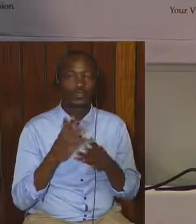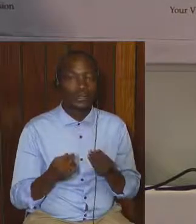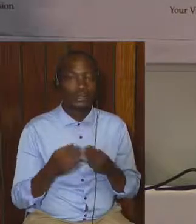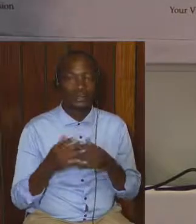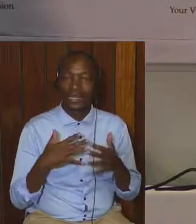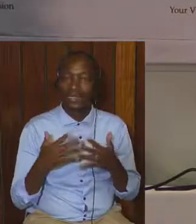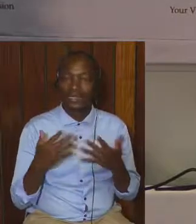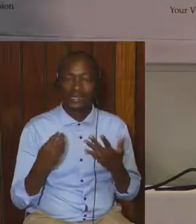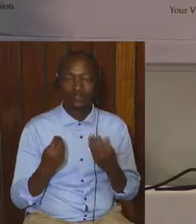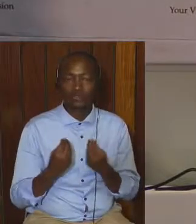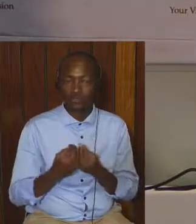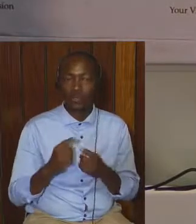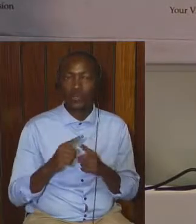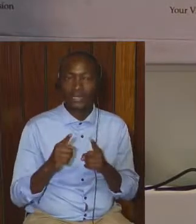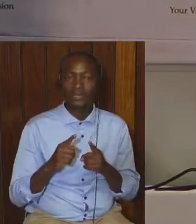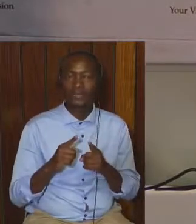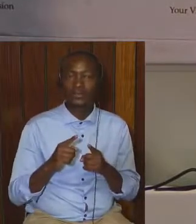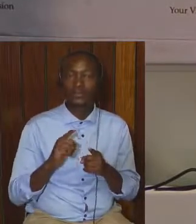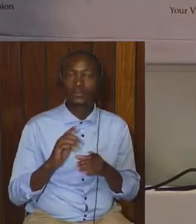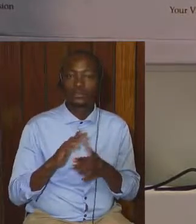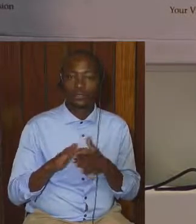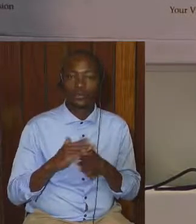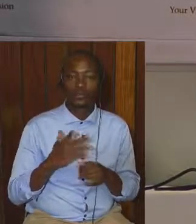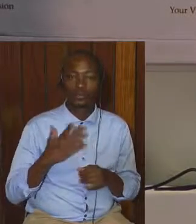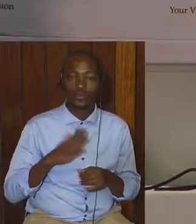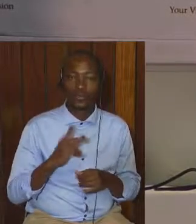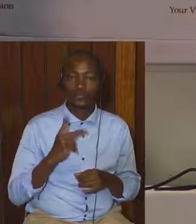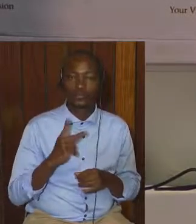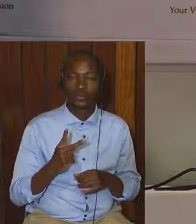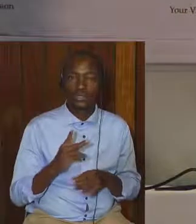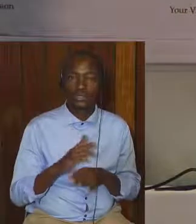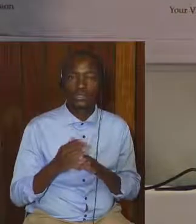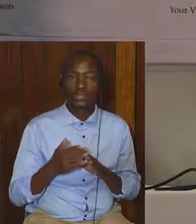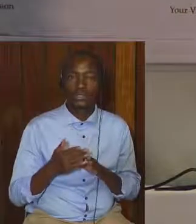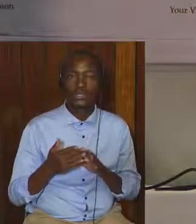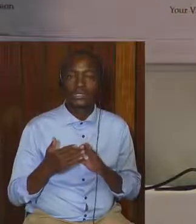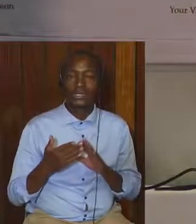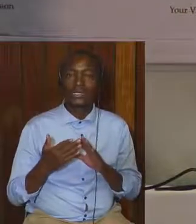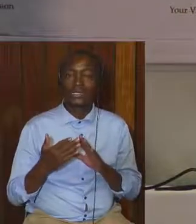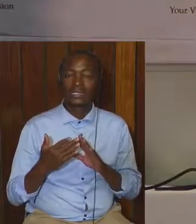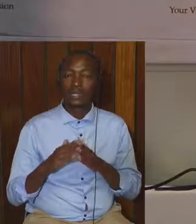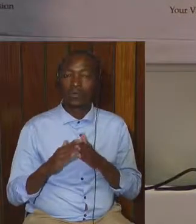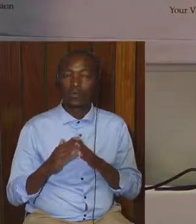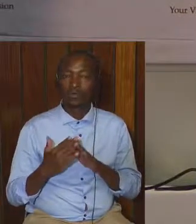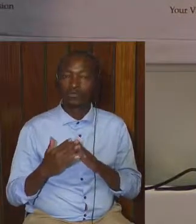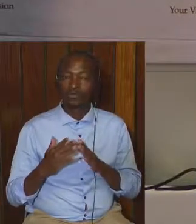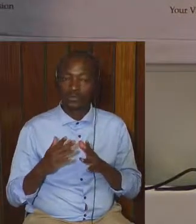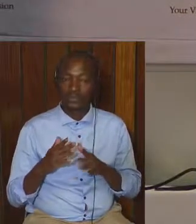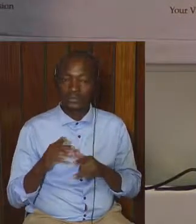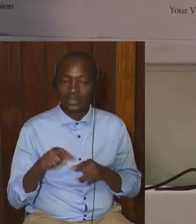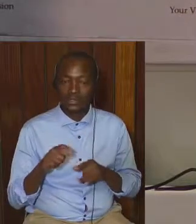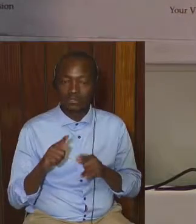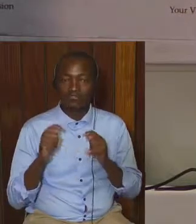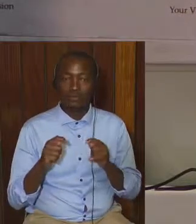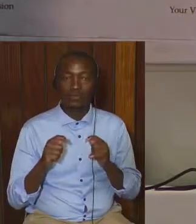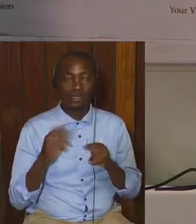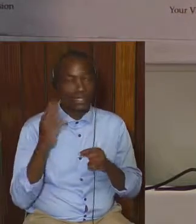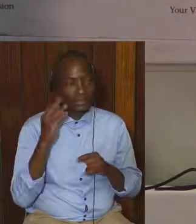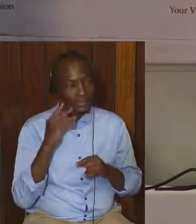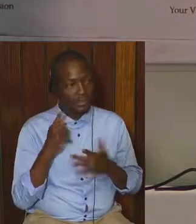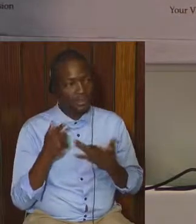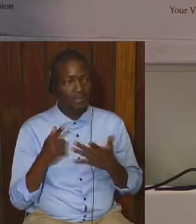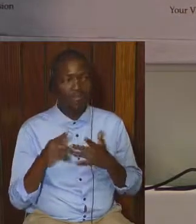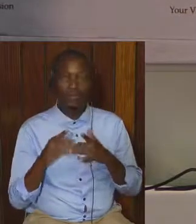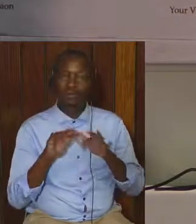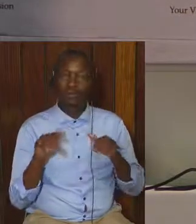do, but it's because we want to see the commuter and travelling experience for the